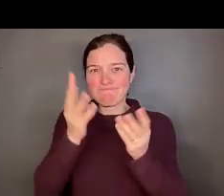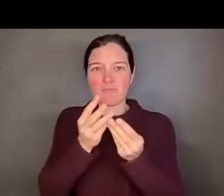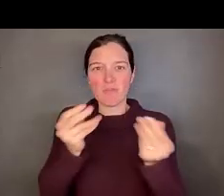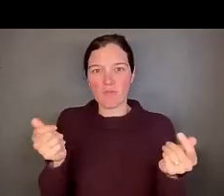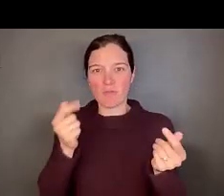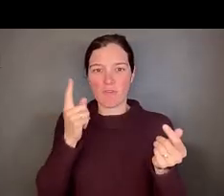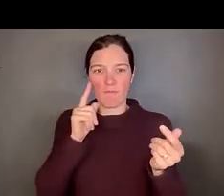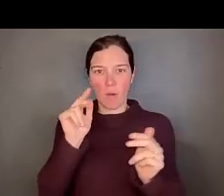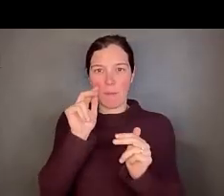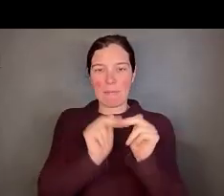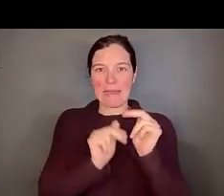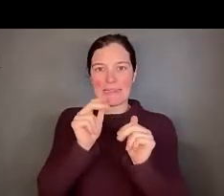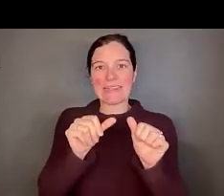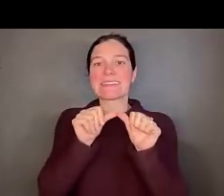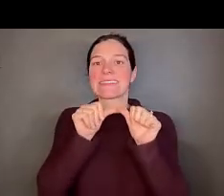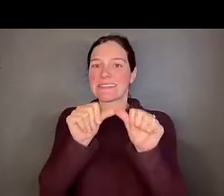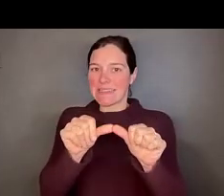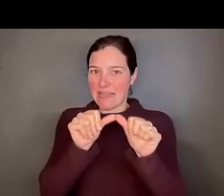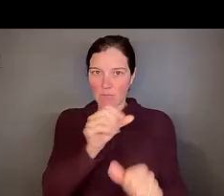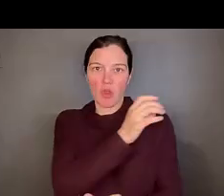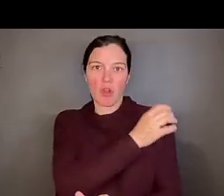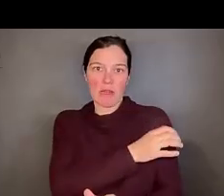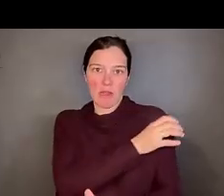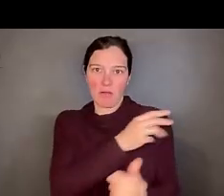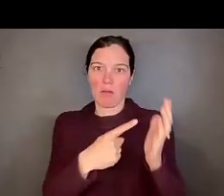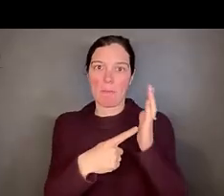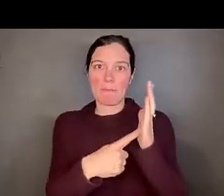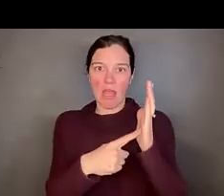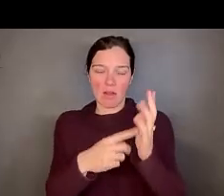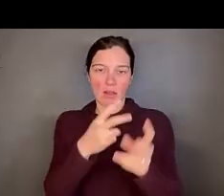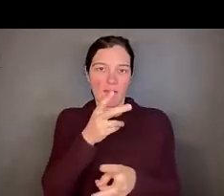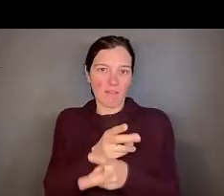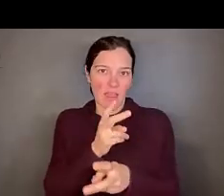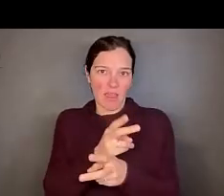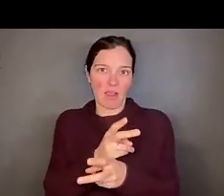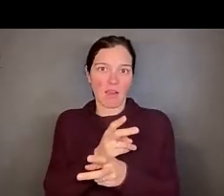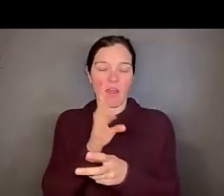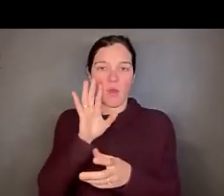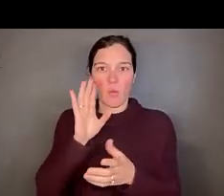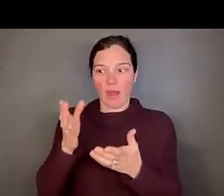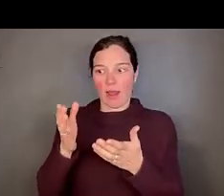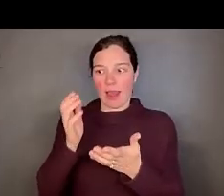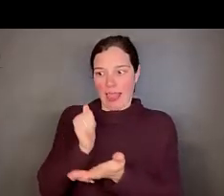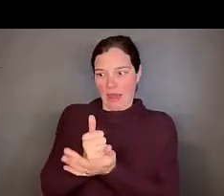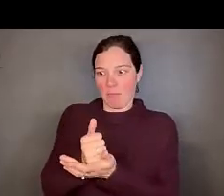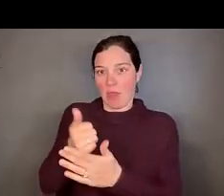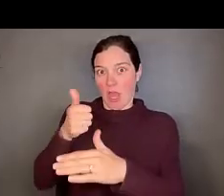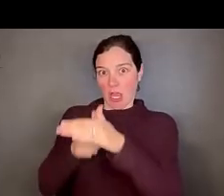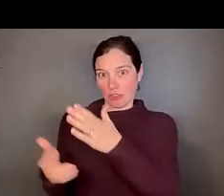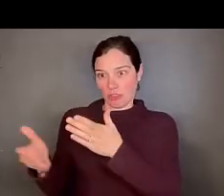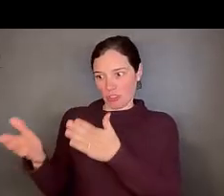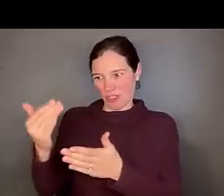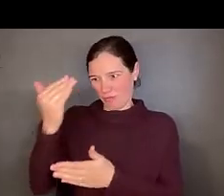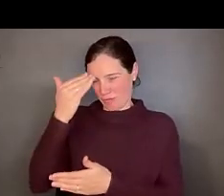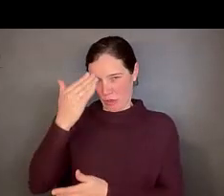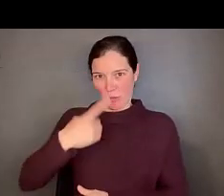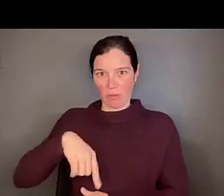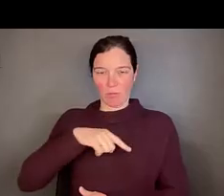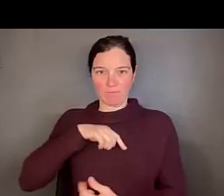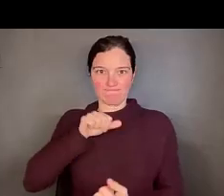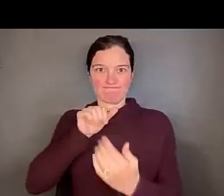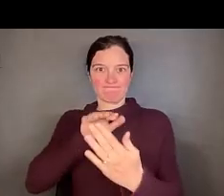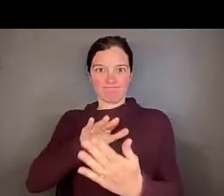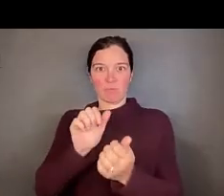trying to build a sustainable clinical model of care that takes care of the underserved, knowing that we're being confronted